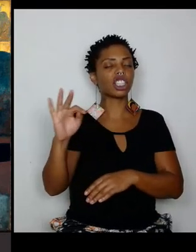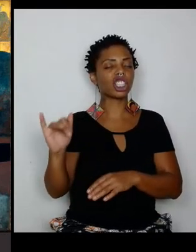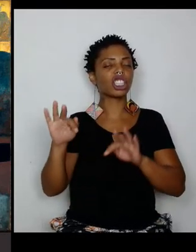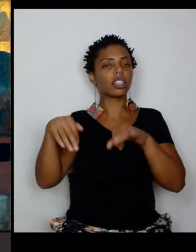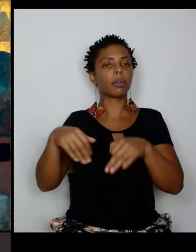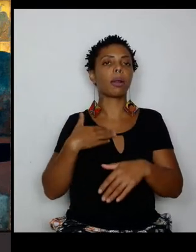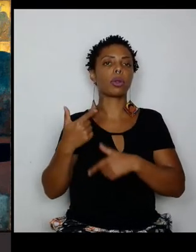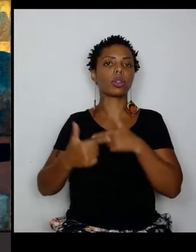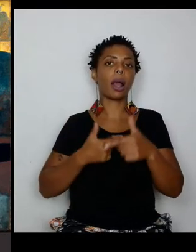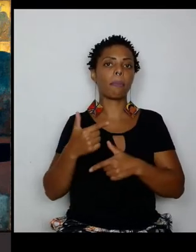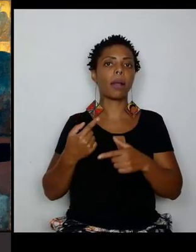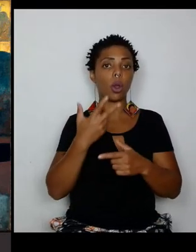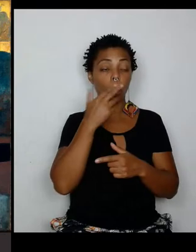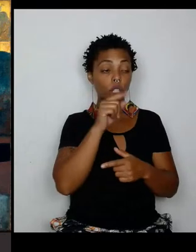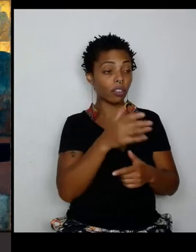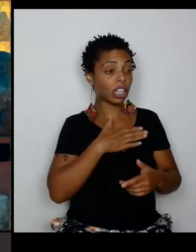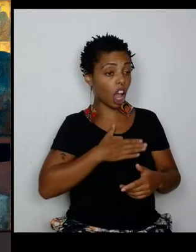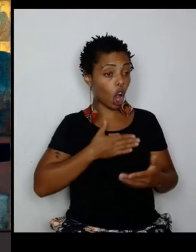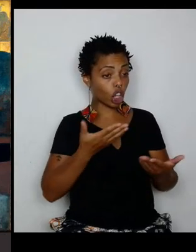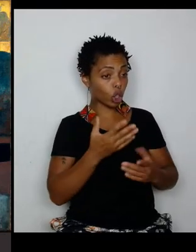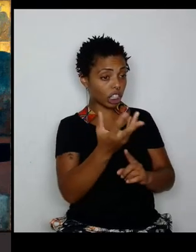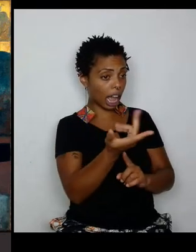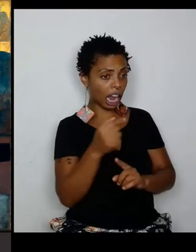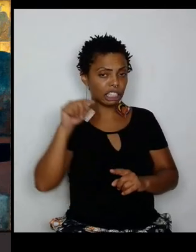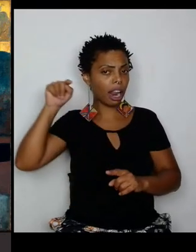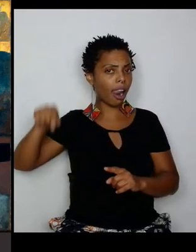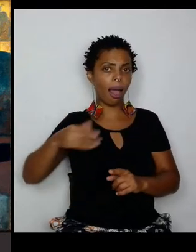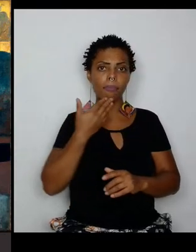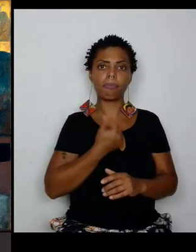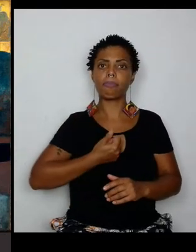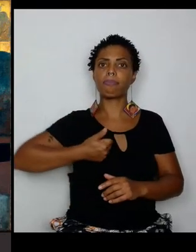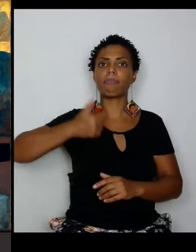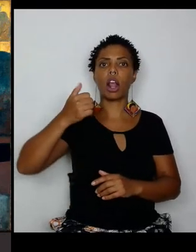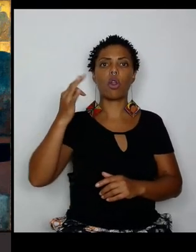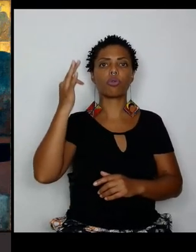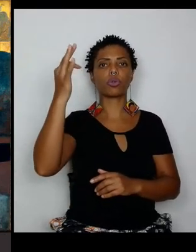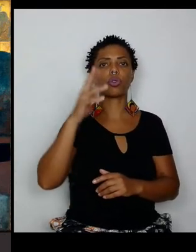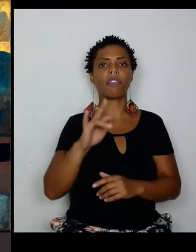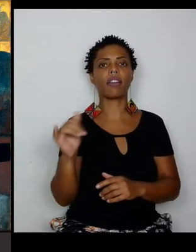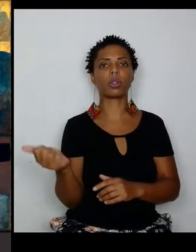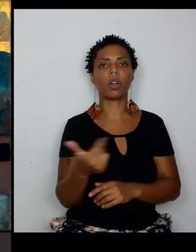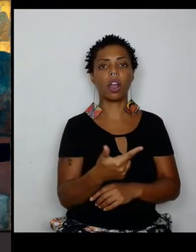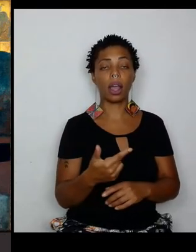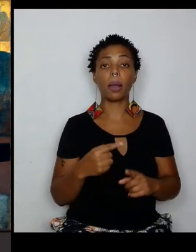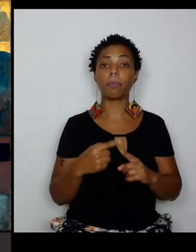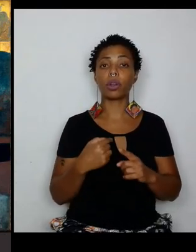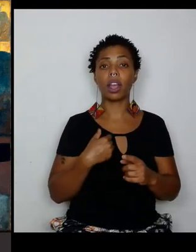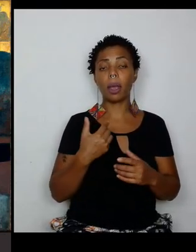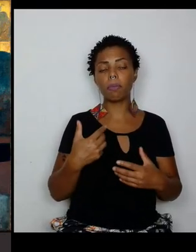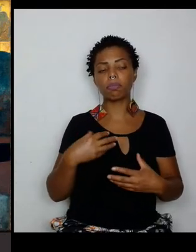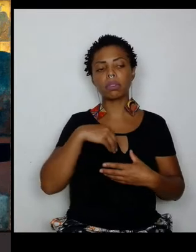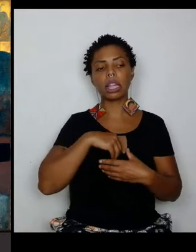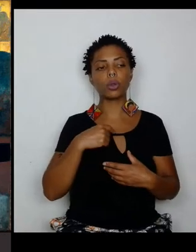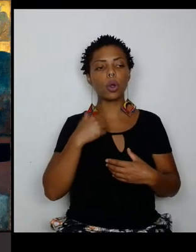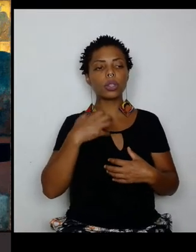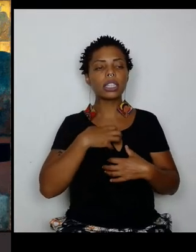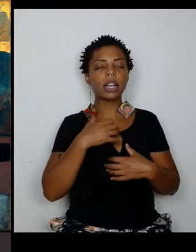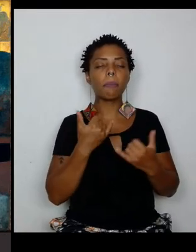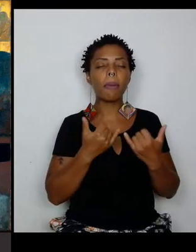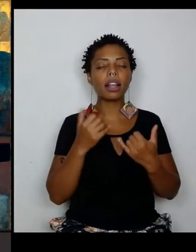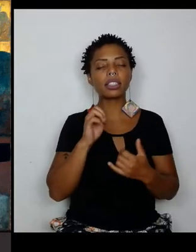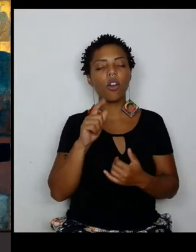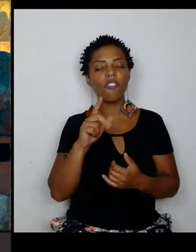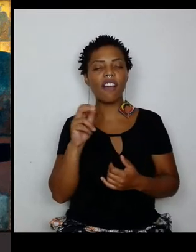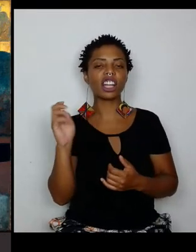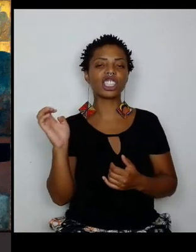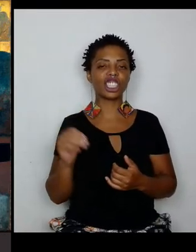created down there as i cultivated myself a state of primitiveness and savagery end quote go again traveled to tahiti a few